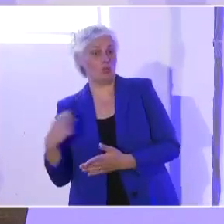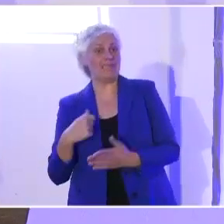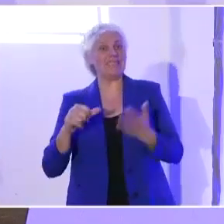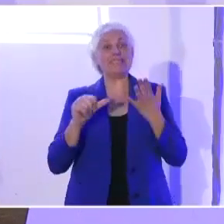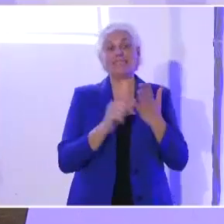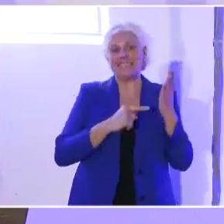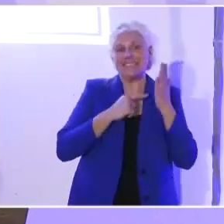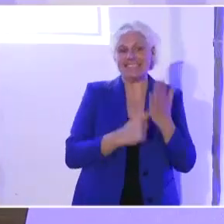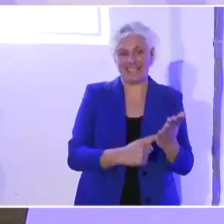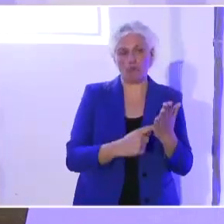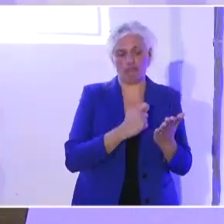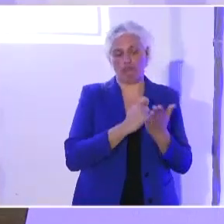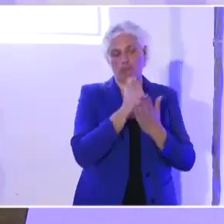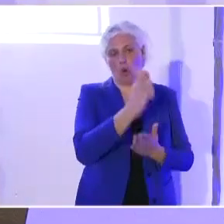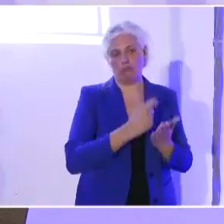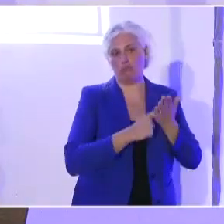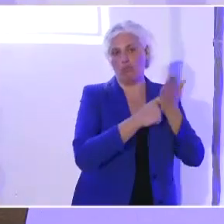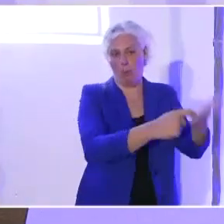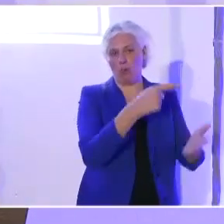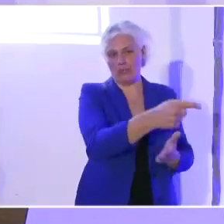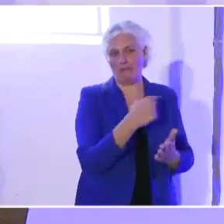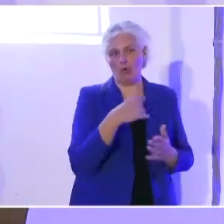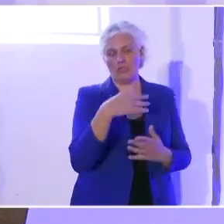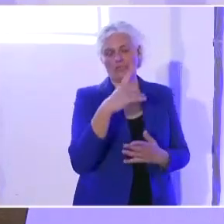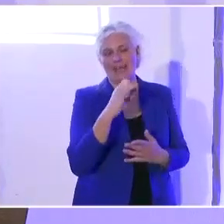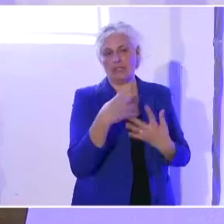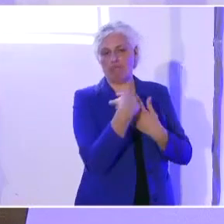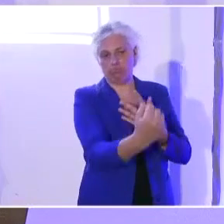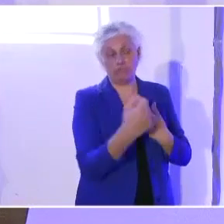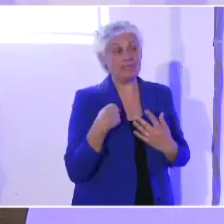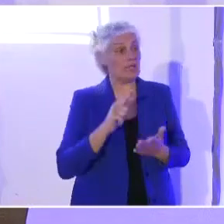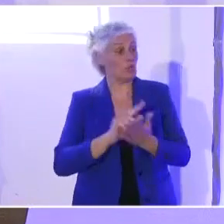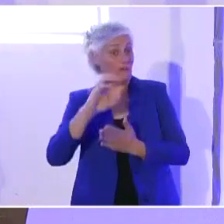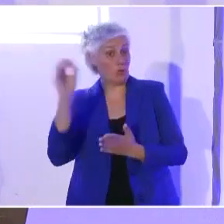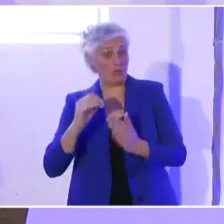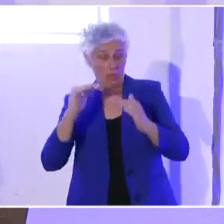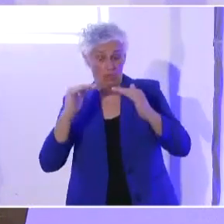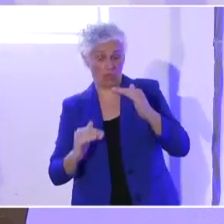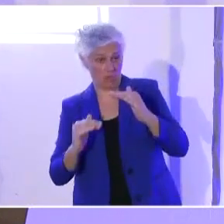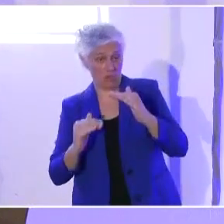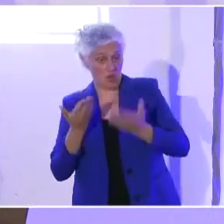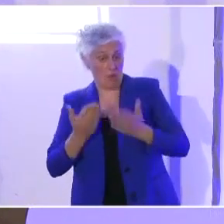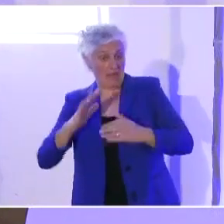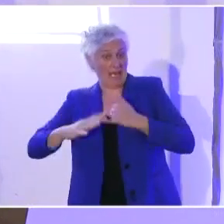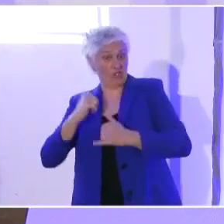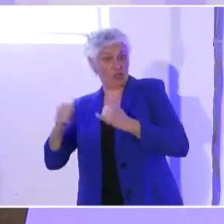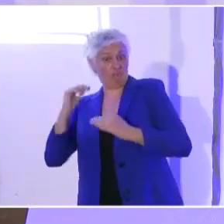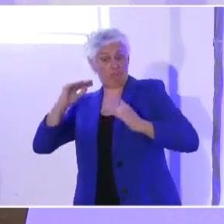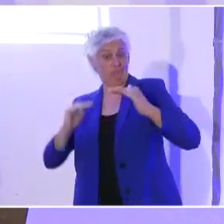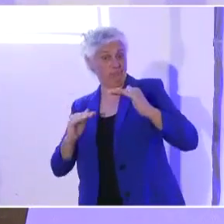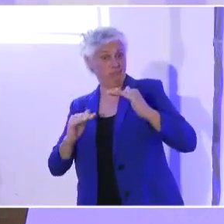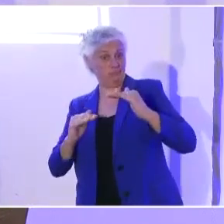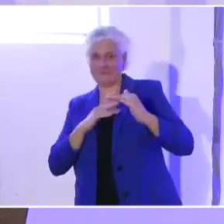6,000 data breaches reported to the DPC. That's actually a 12% decrease on last year. And that's